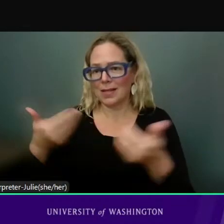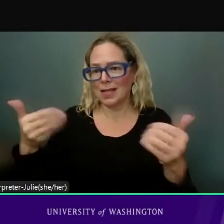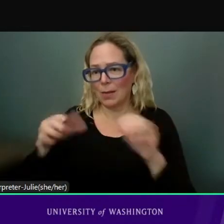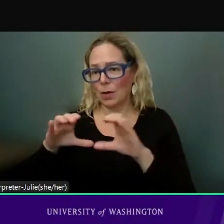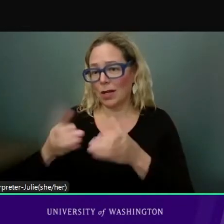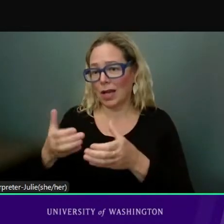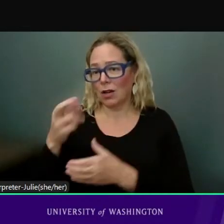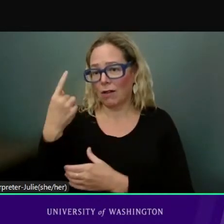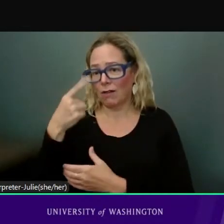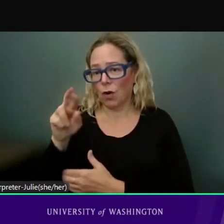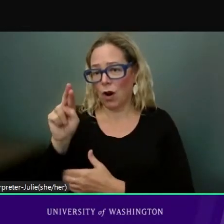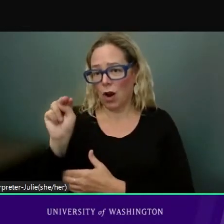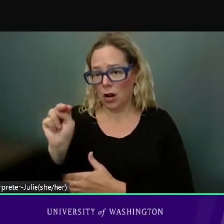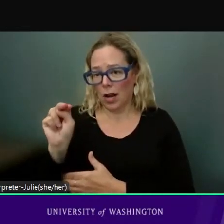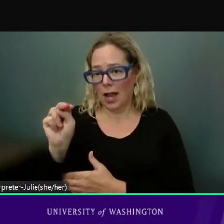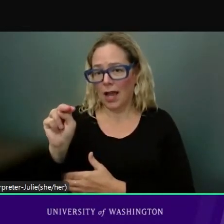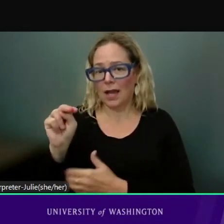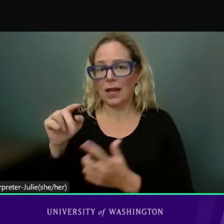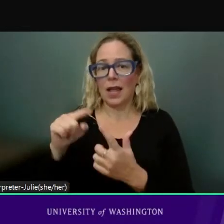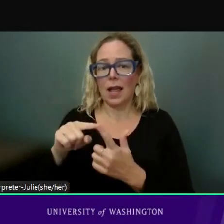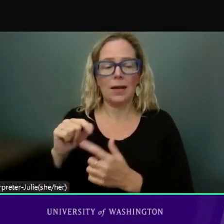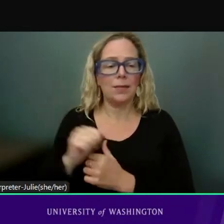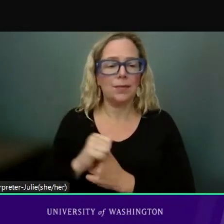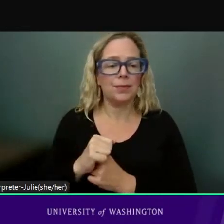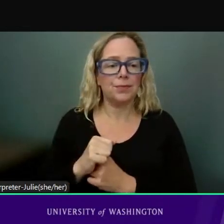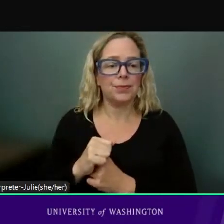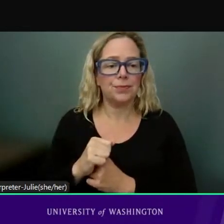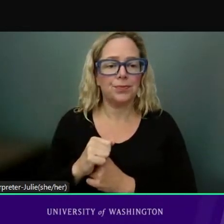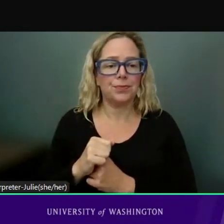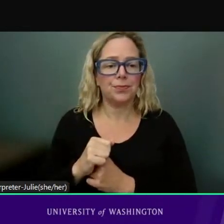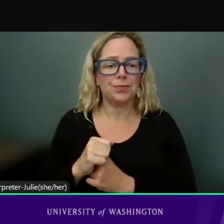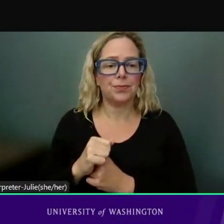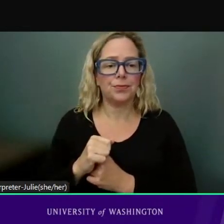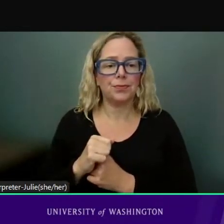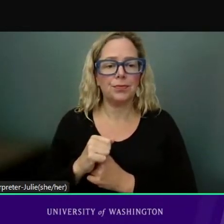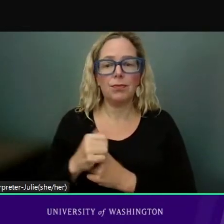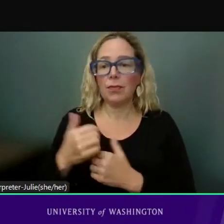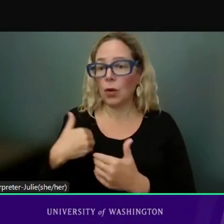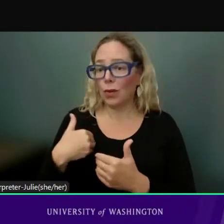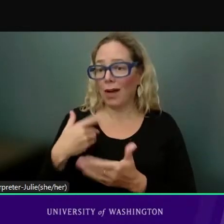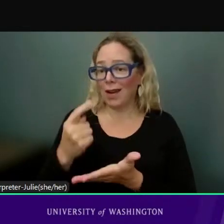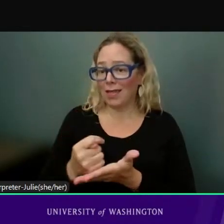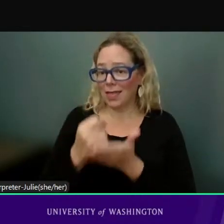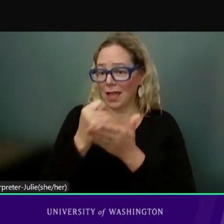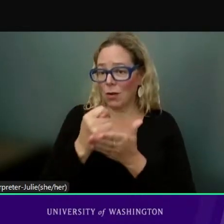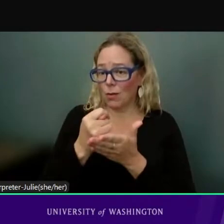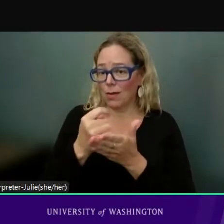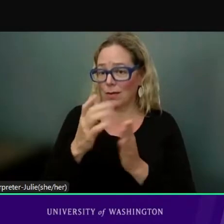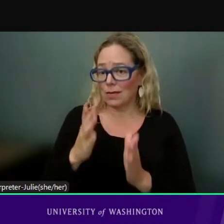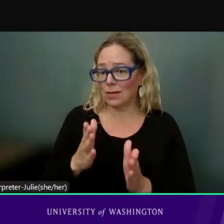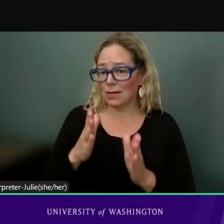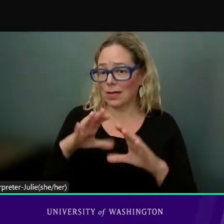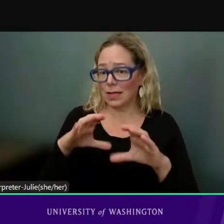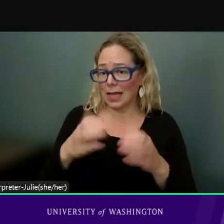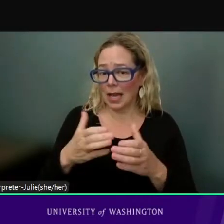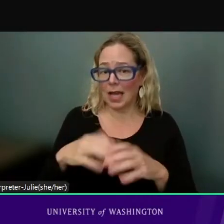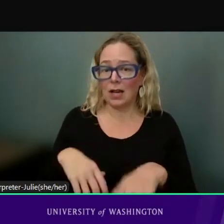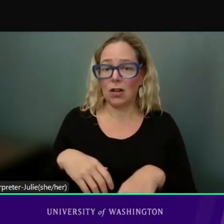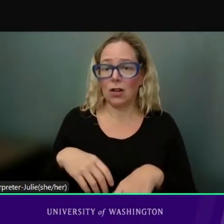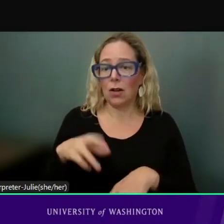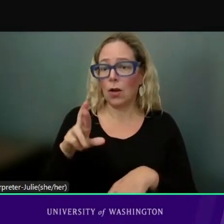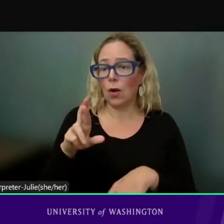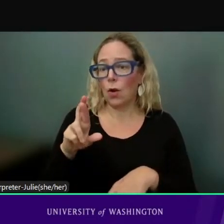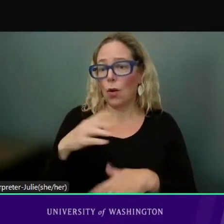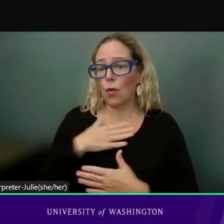also included APRNs. We had a therapist category, which included recreational